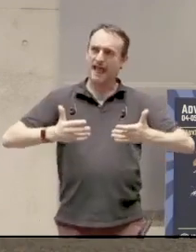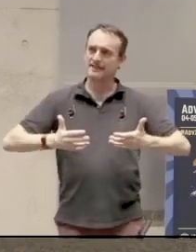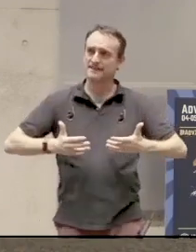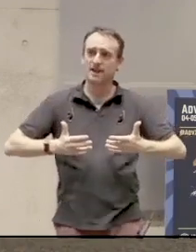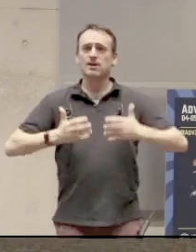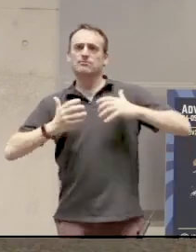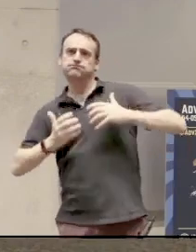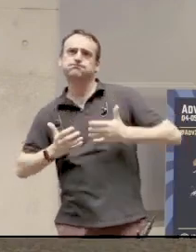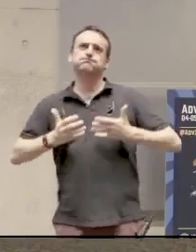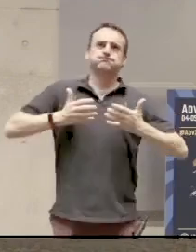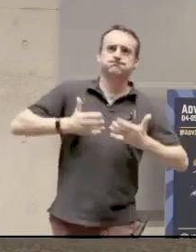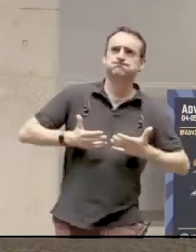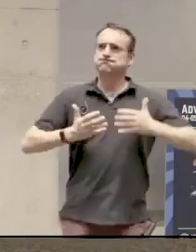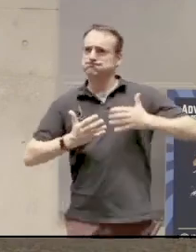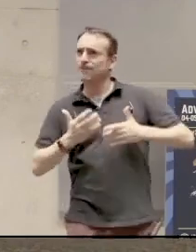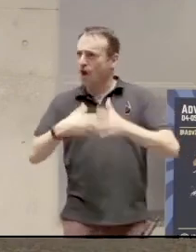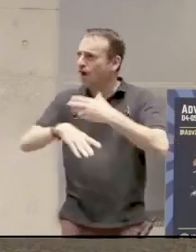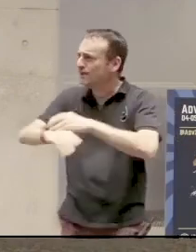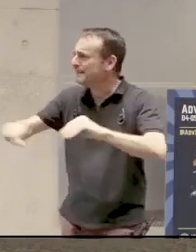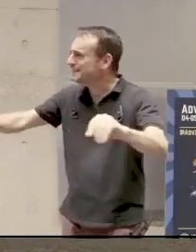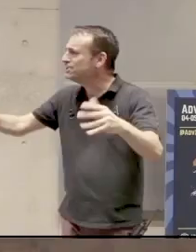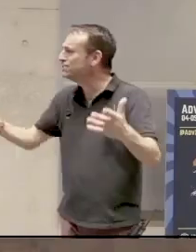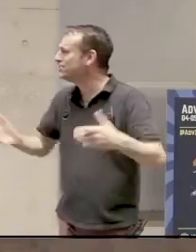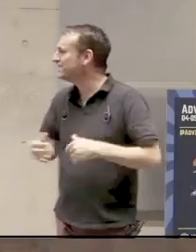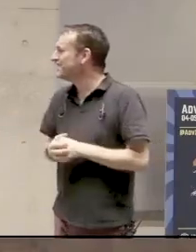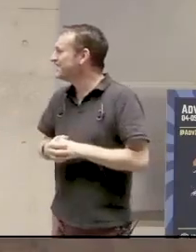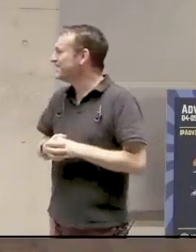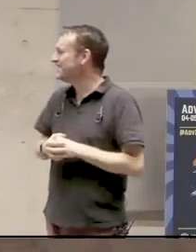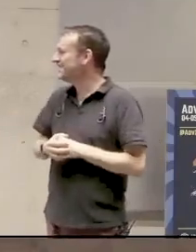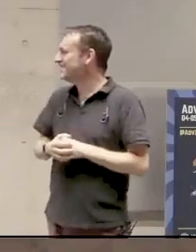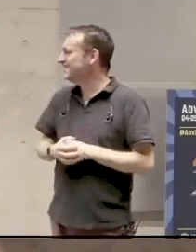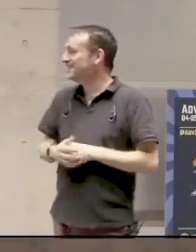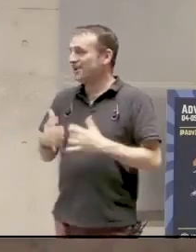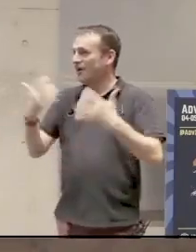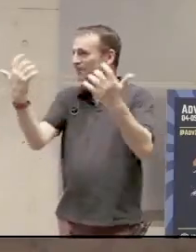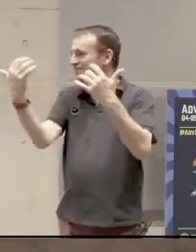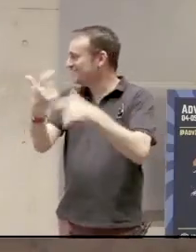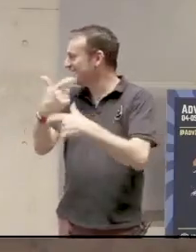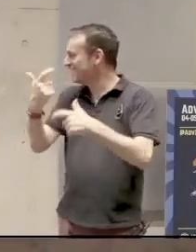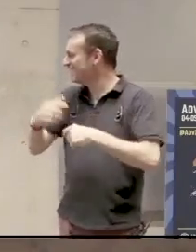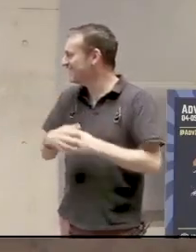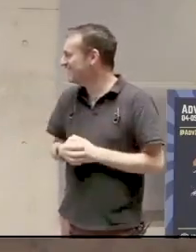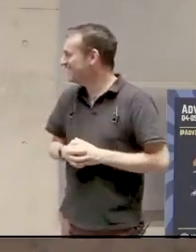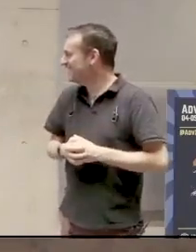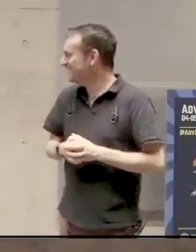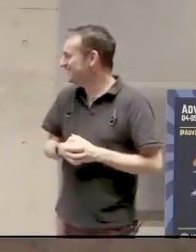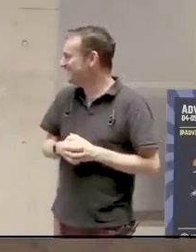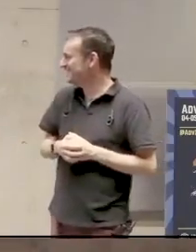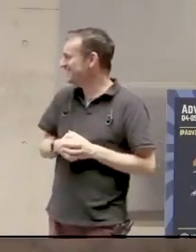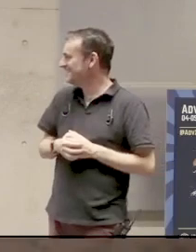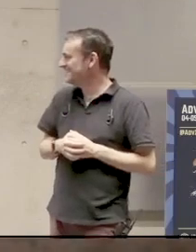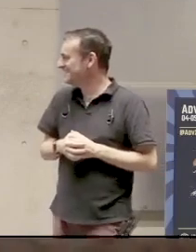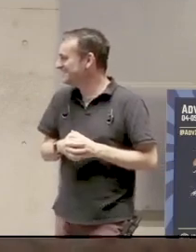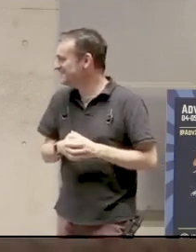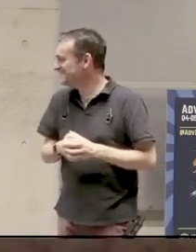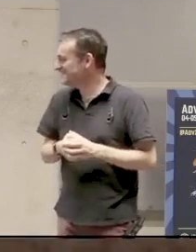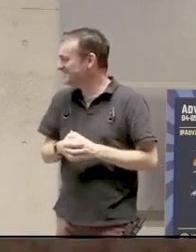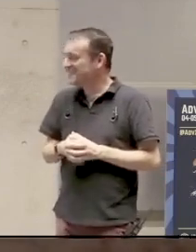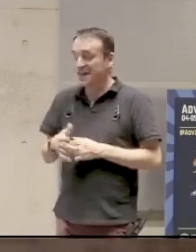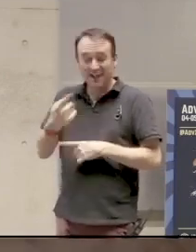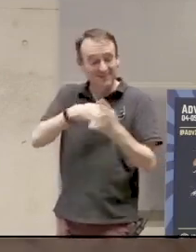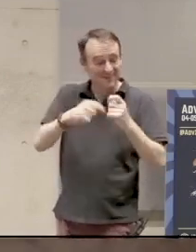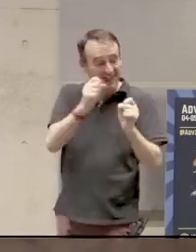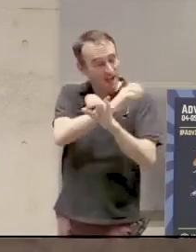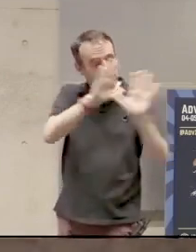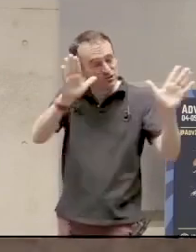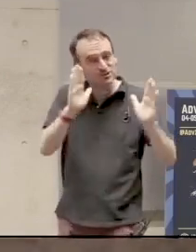and okay, so the worst. Some fans in. I'm turning people around. Yeah. I think